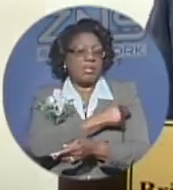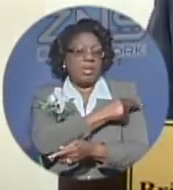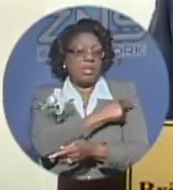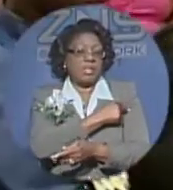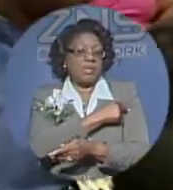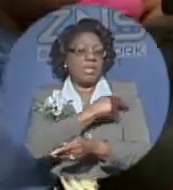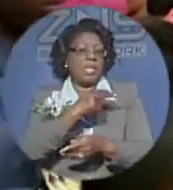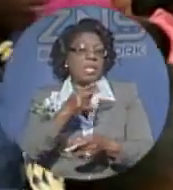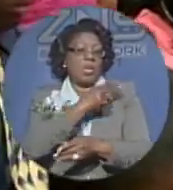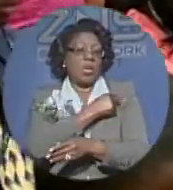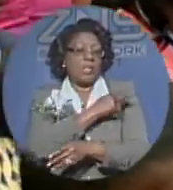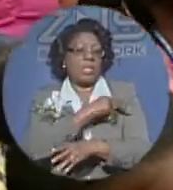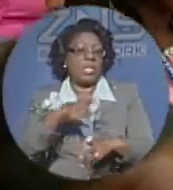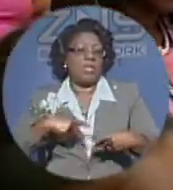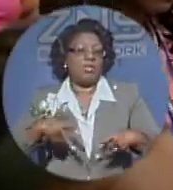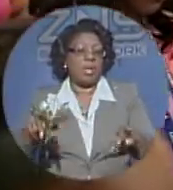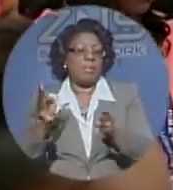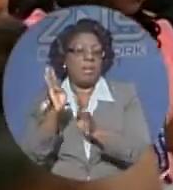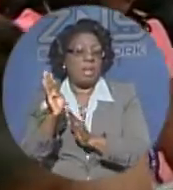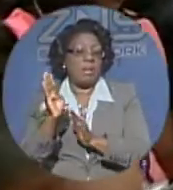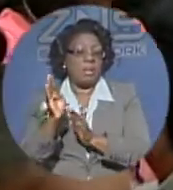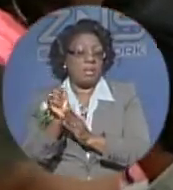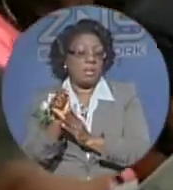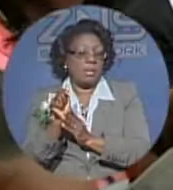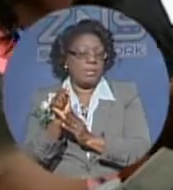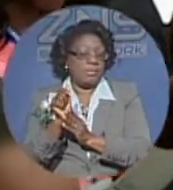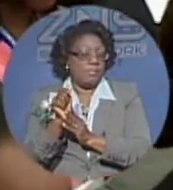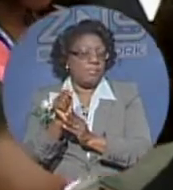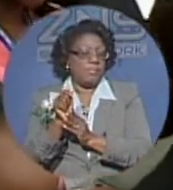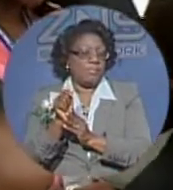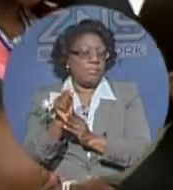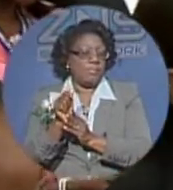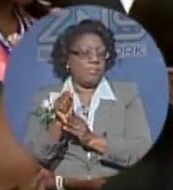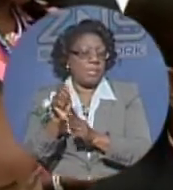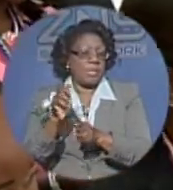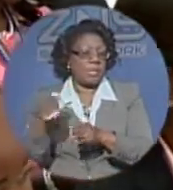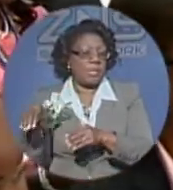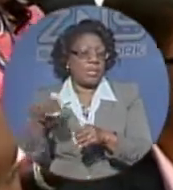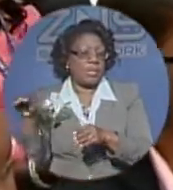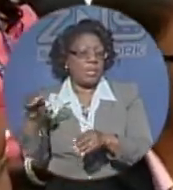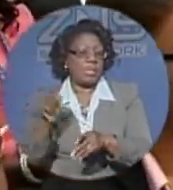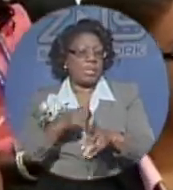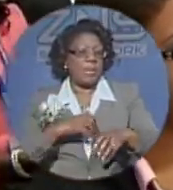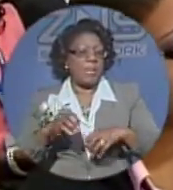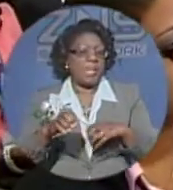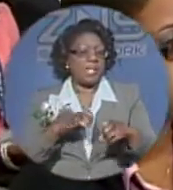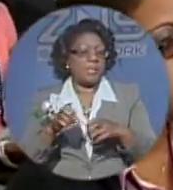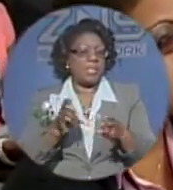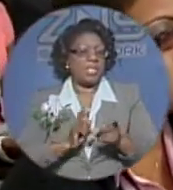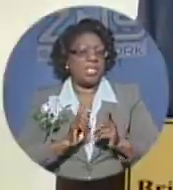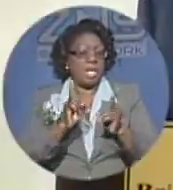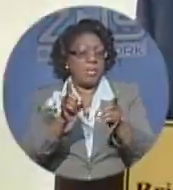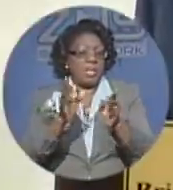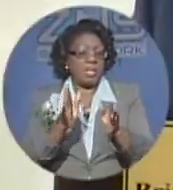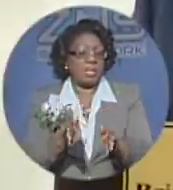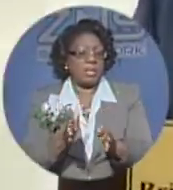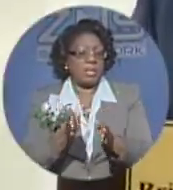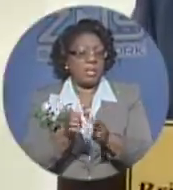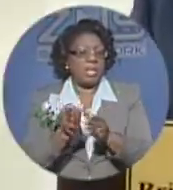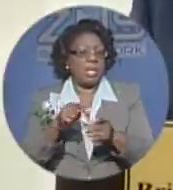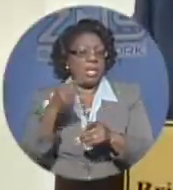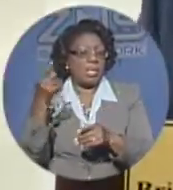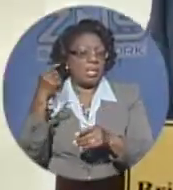Memorial in Grand Bahama, Sandilands Rehabilitation Center, the Materials Management Directorate, National Emergency Services, and the